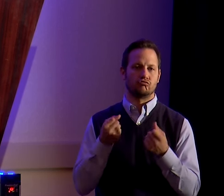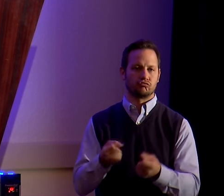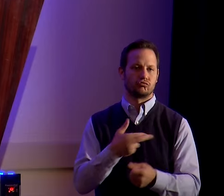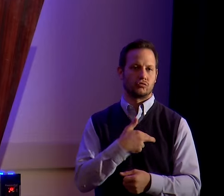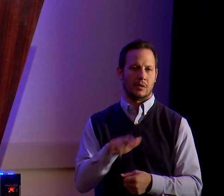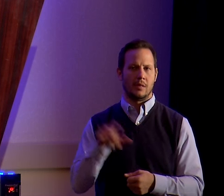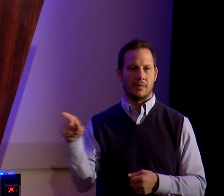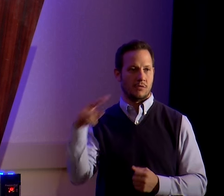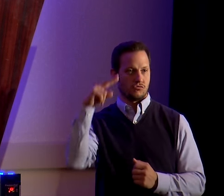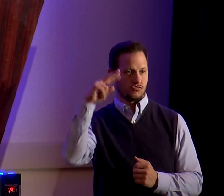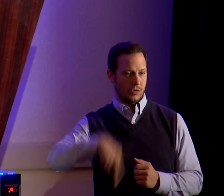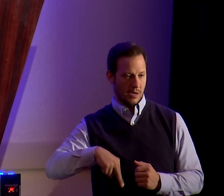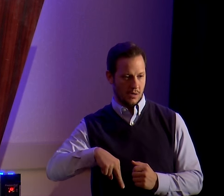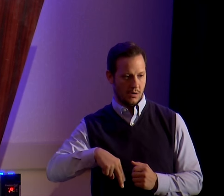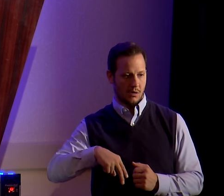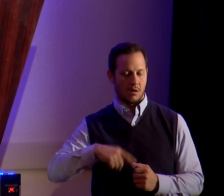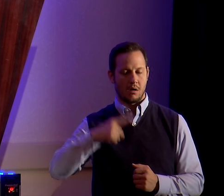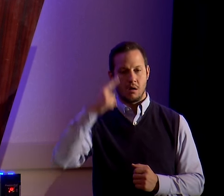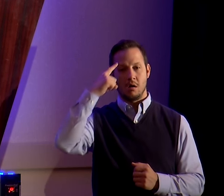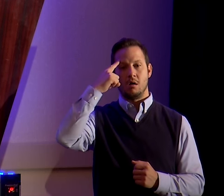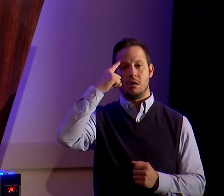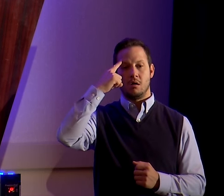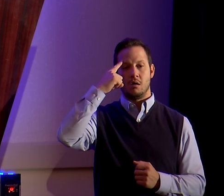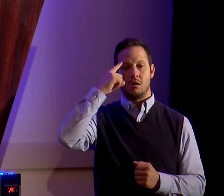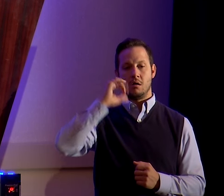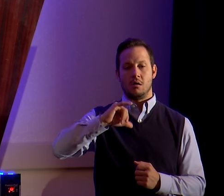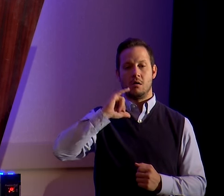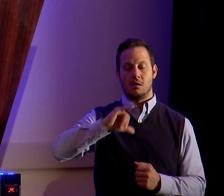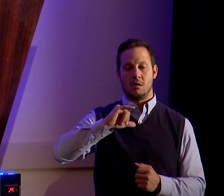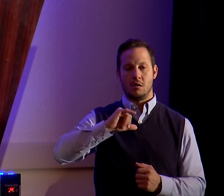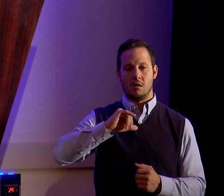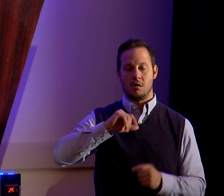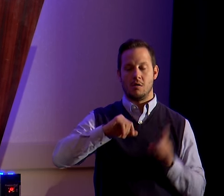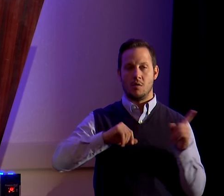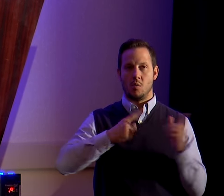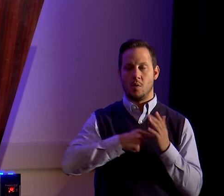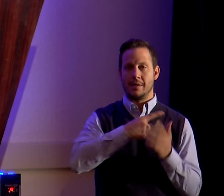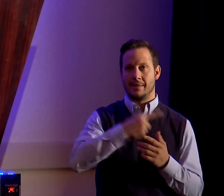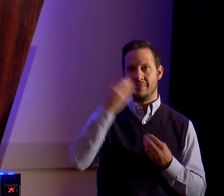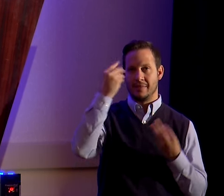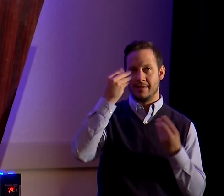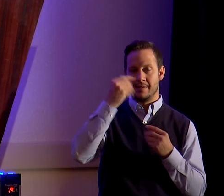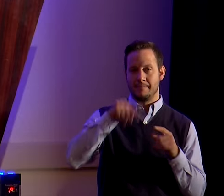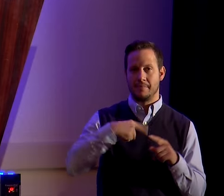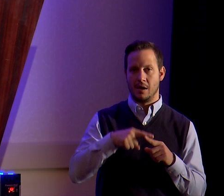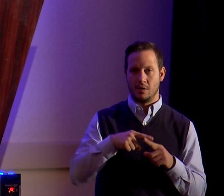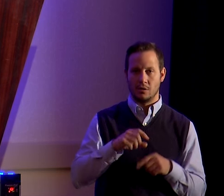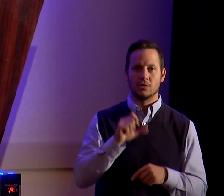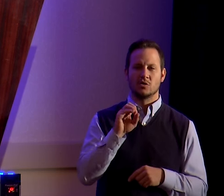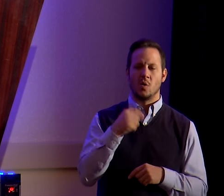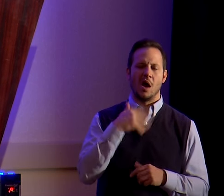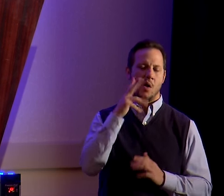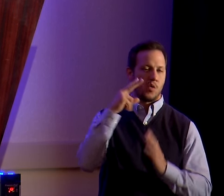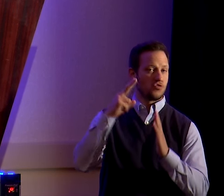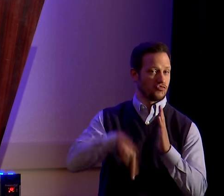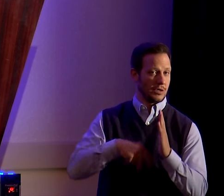it, figured out where my head is at. So I will read you the note.